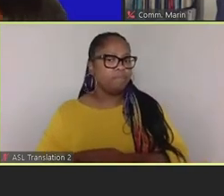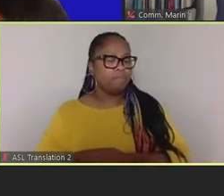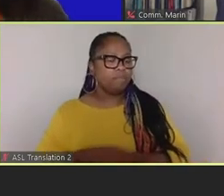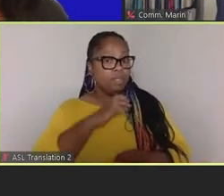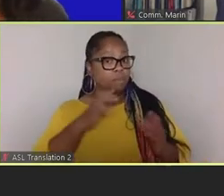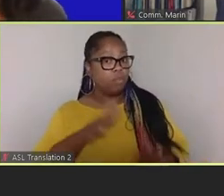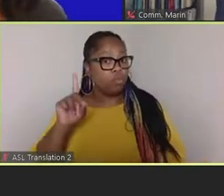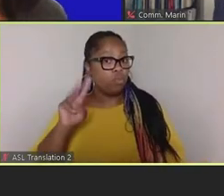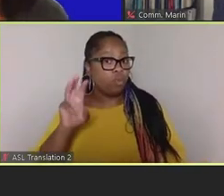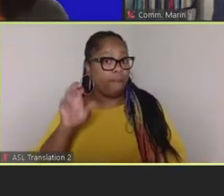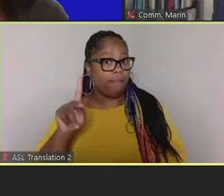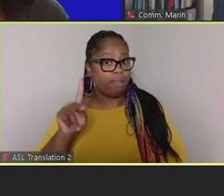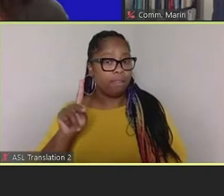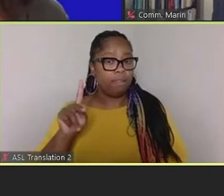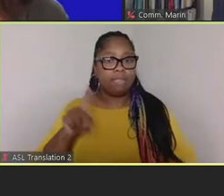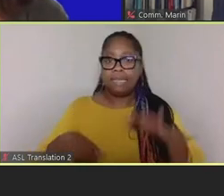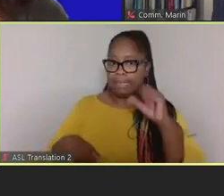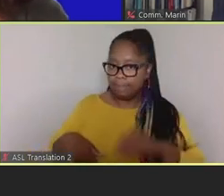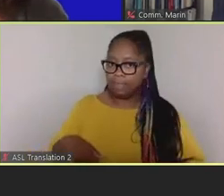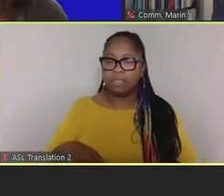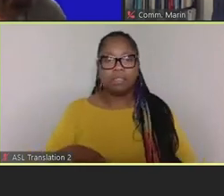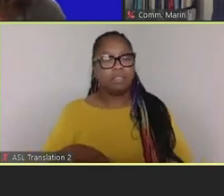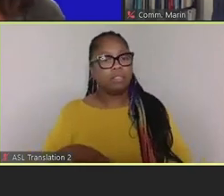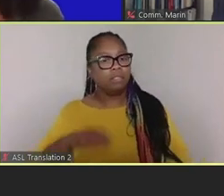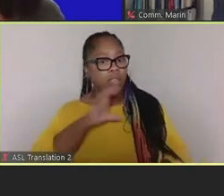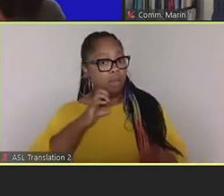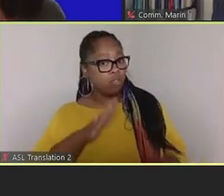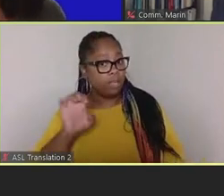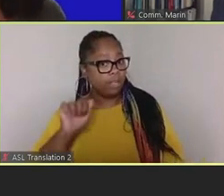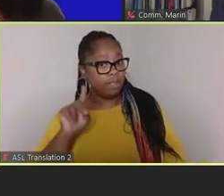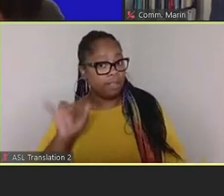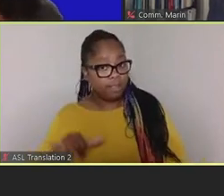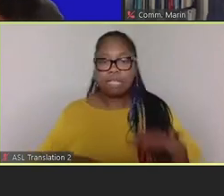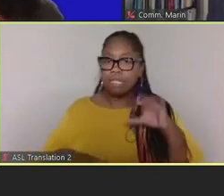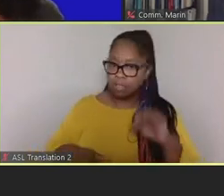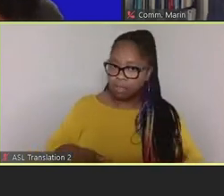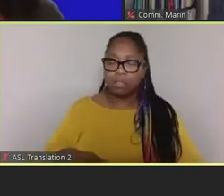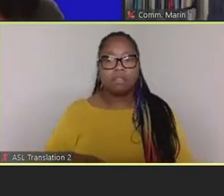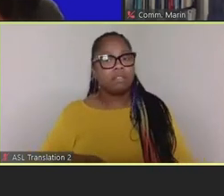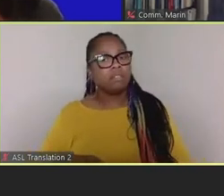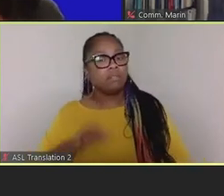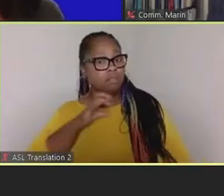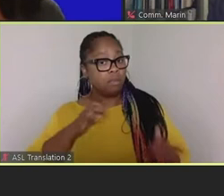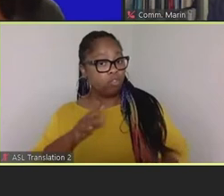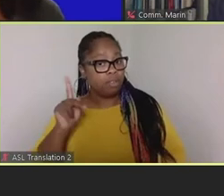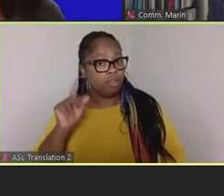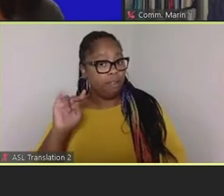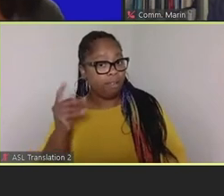Commissioner Dweck. Yes. Commissioner Eady. Yes. Commissioner Knight.